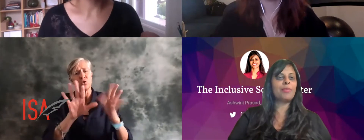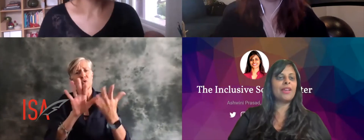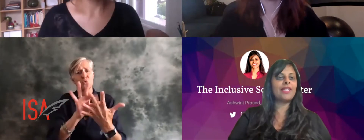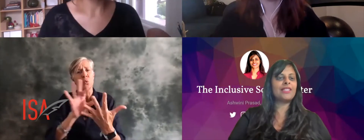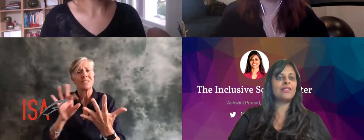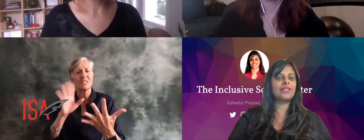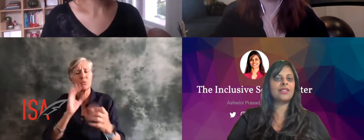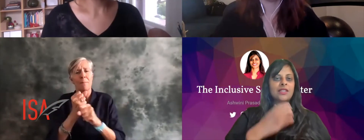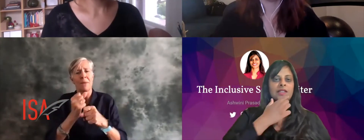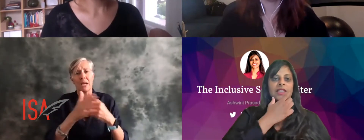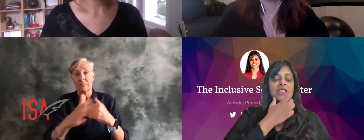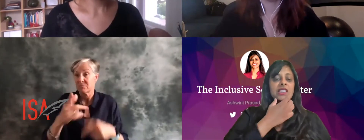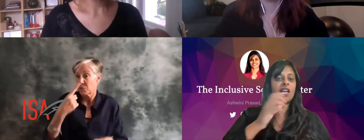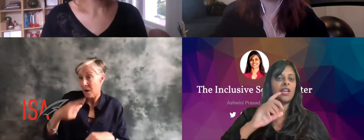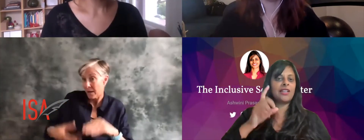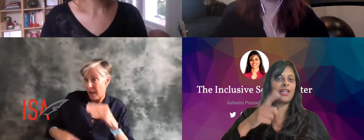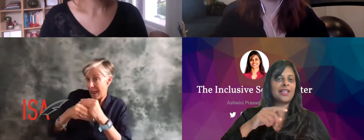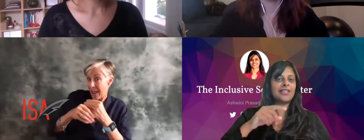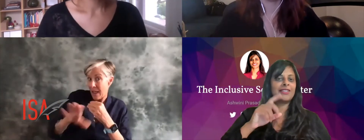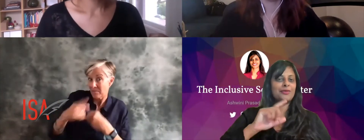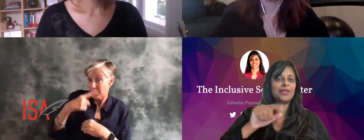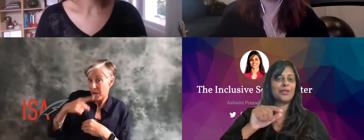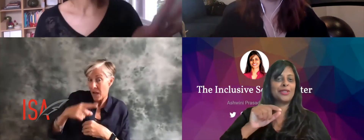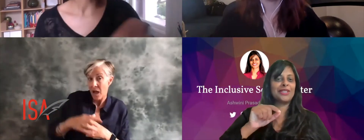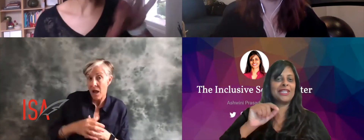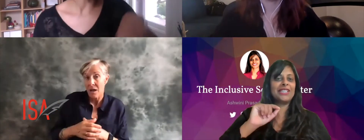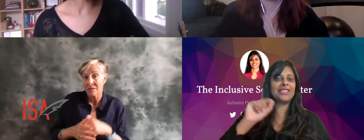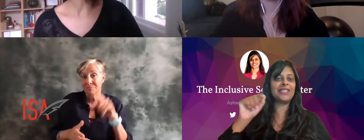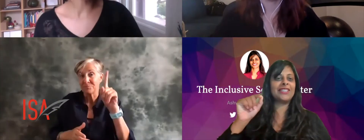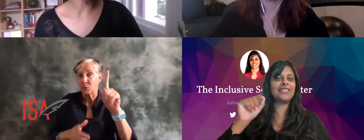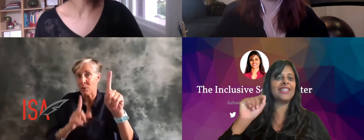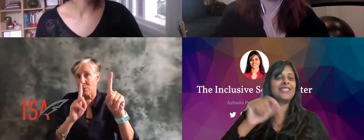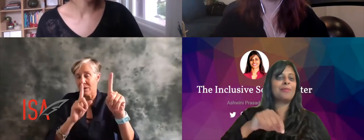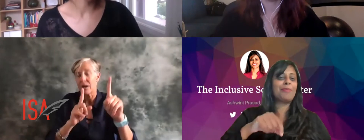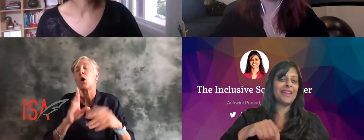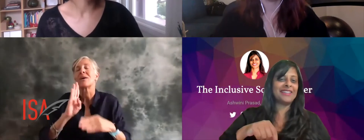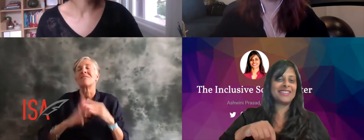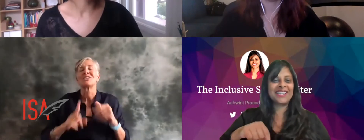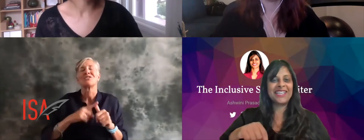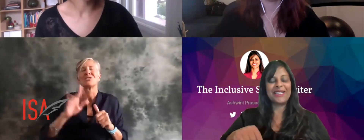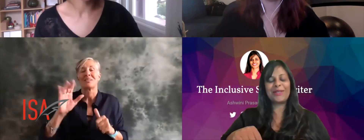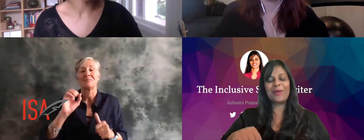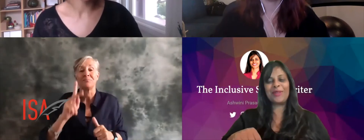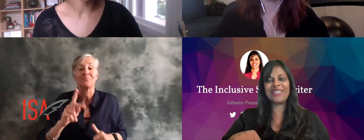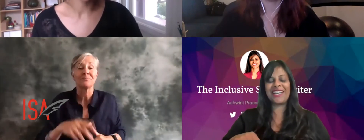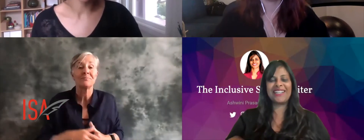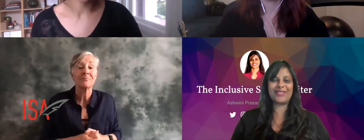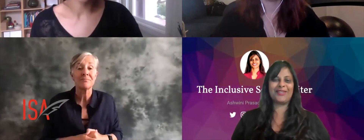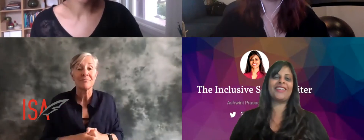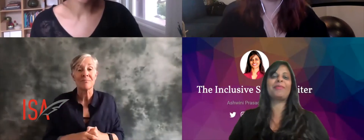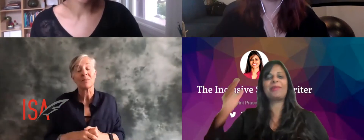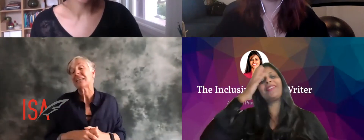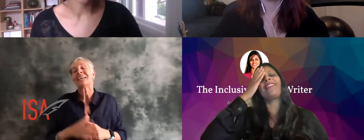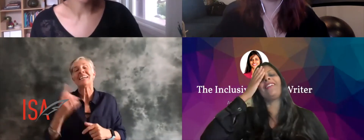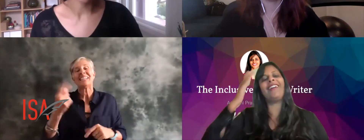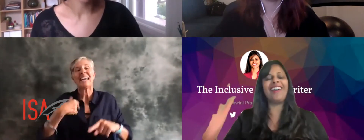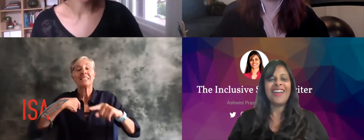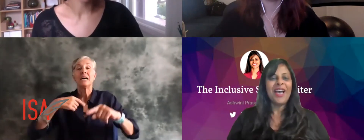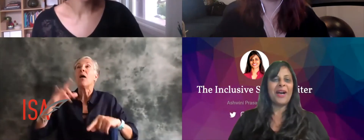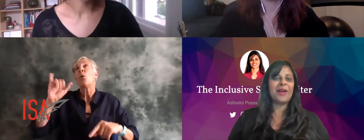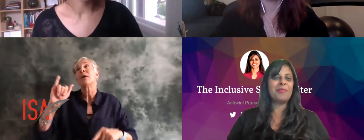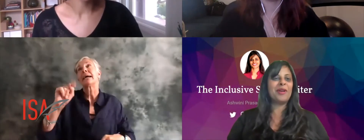Can I build on that for a second, if you don't mind? Just really quick. Finish, yeah. It depends is always that answer that people